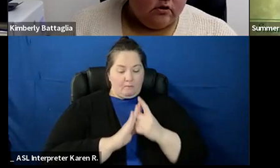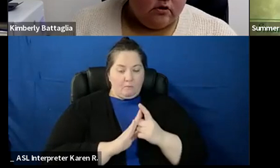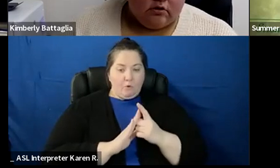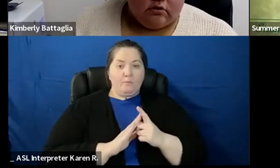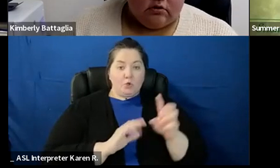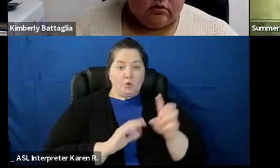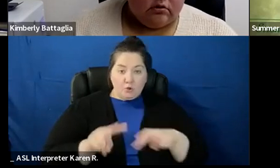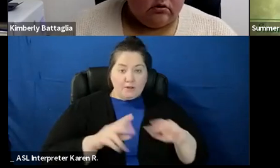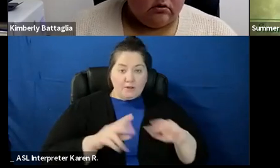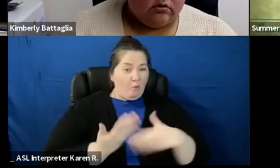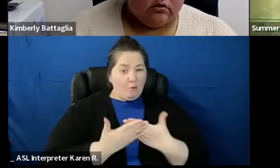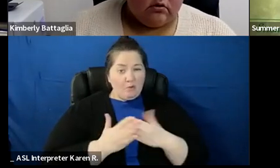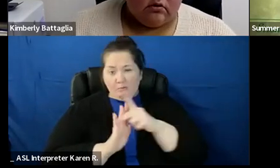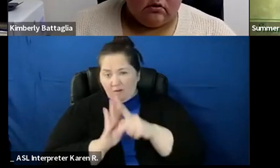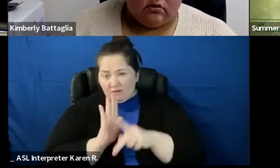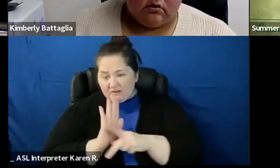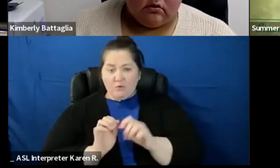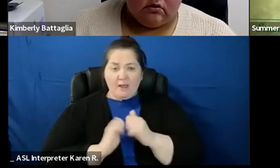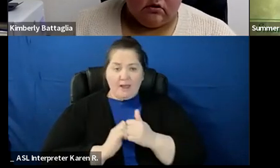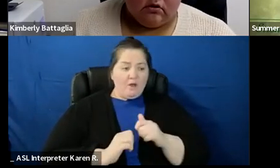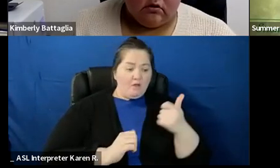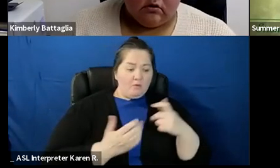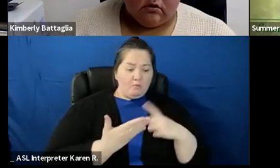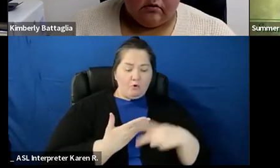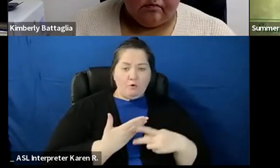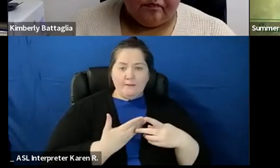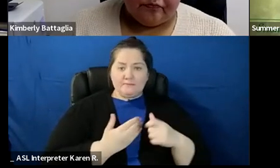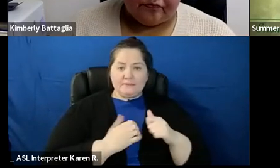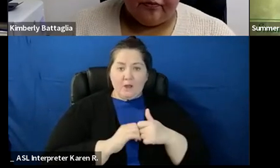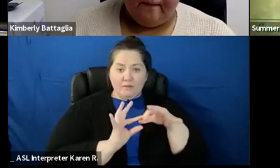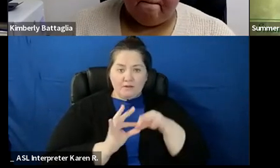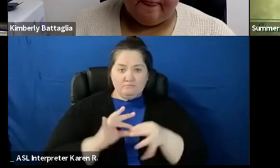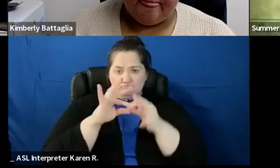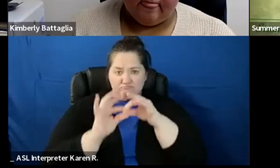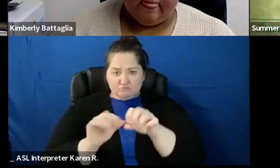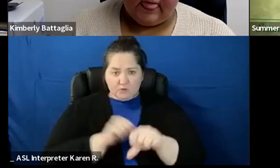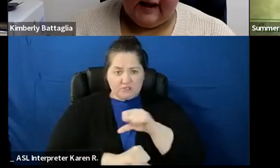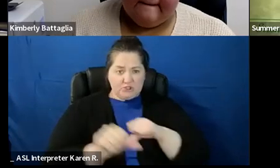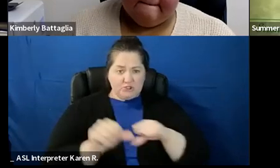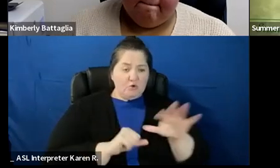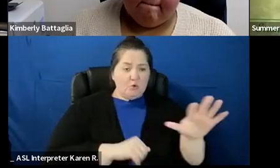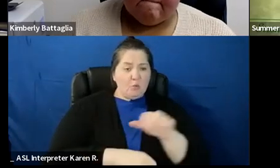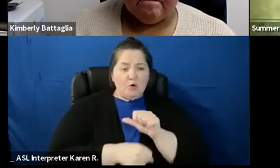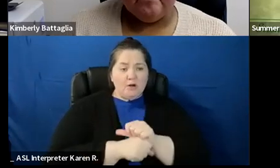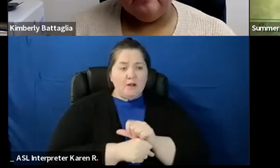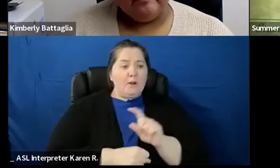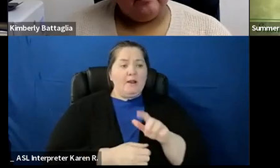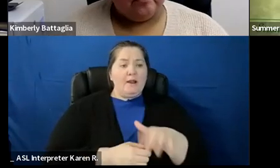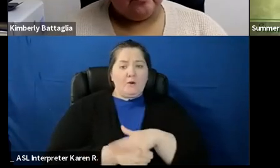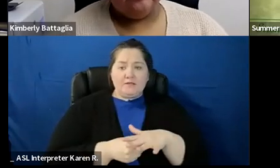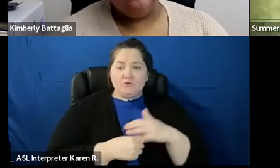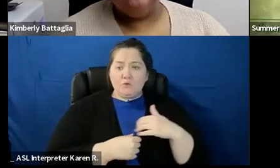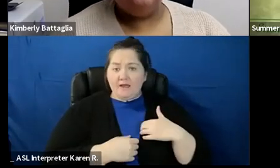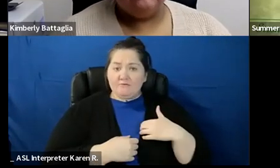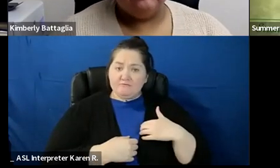know, all the policies and thinking about how are those other programs also interconnected to your work, and where are those areas where you have those open doorways,